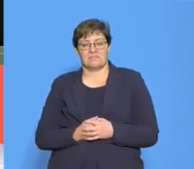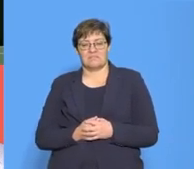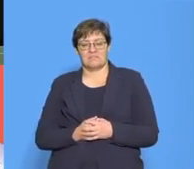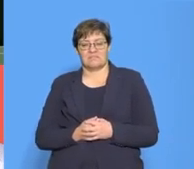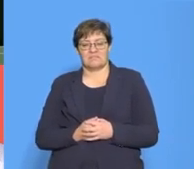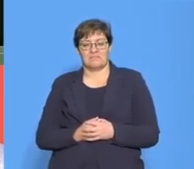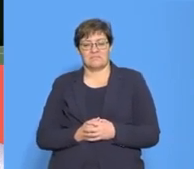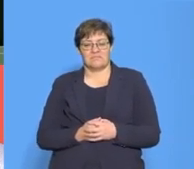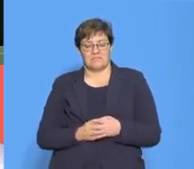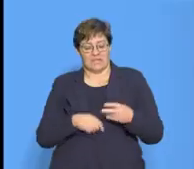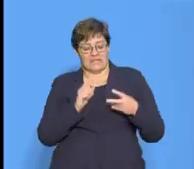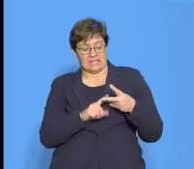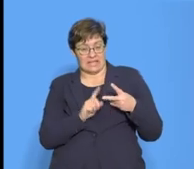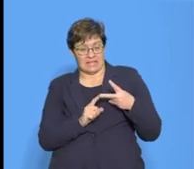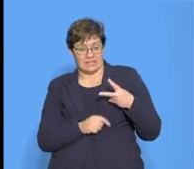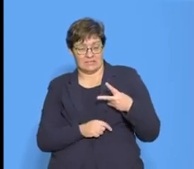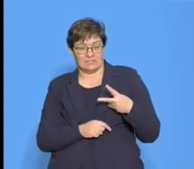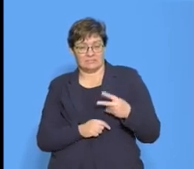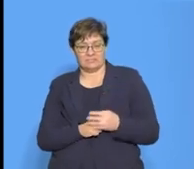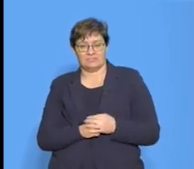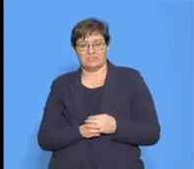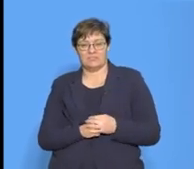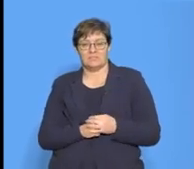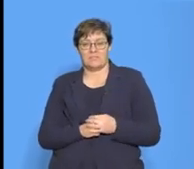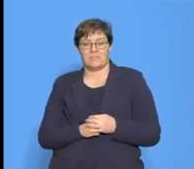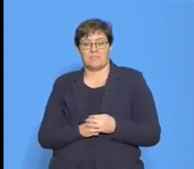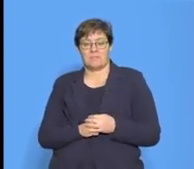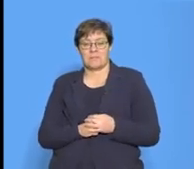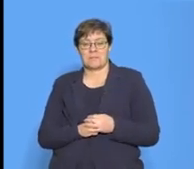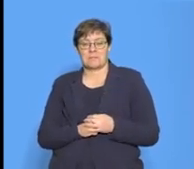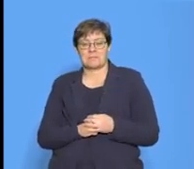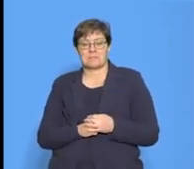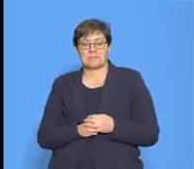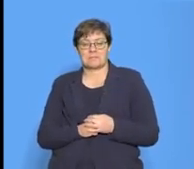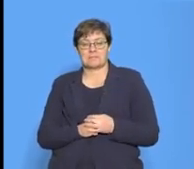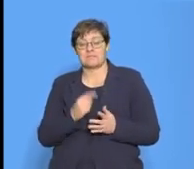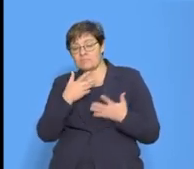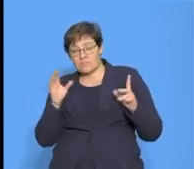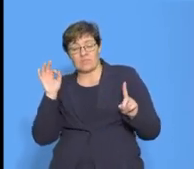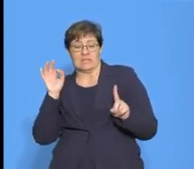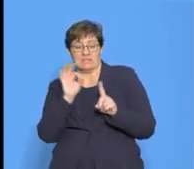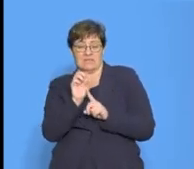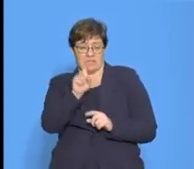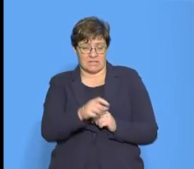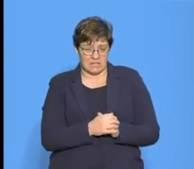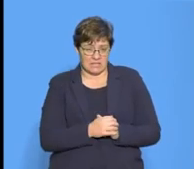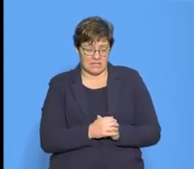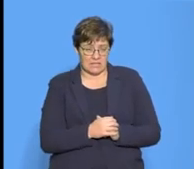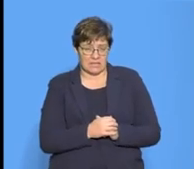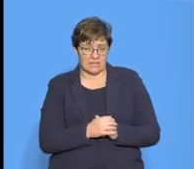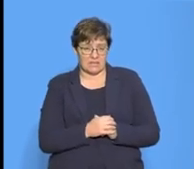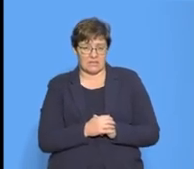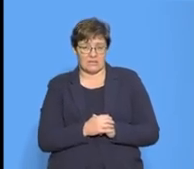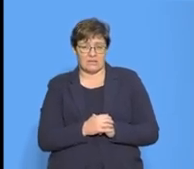movement. All right, and then the second point that we have a look at, and here we need to be specific